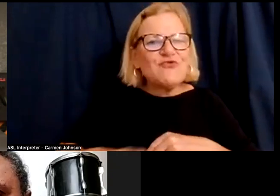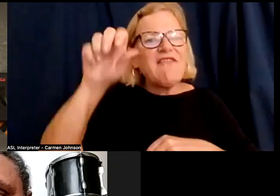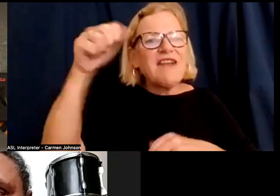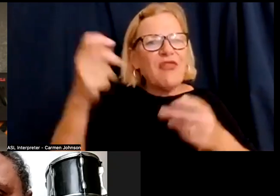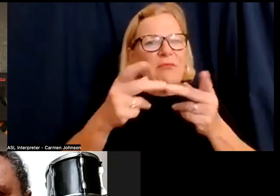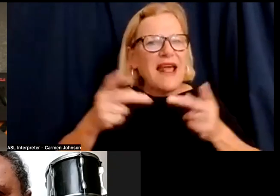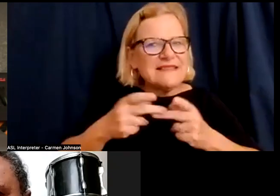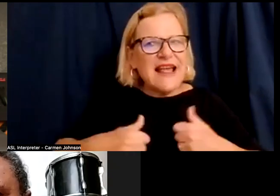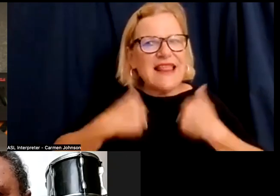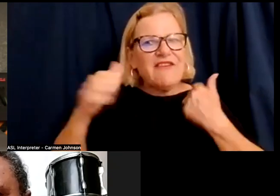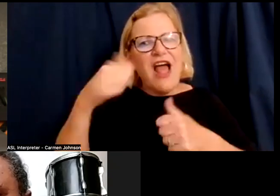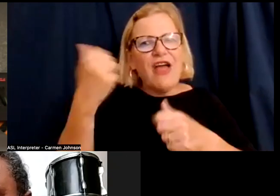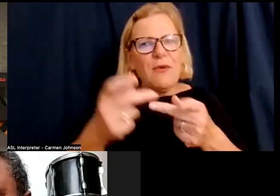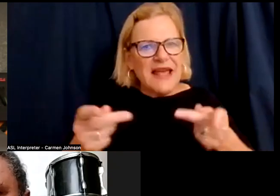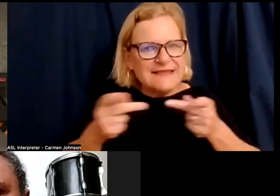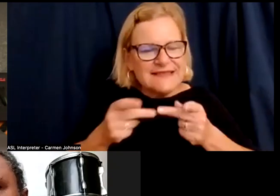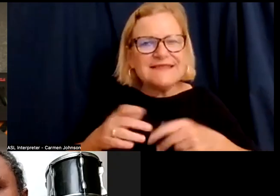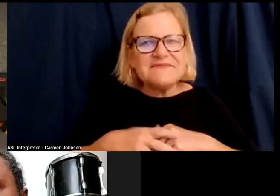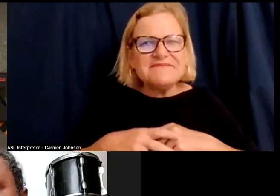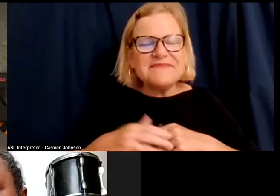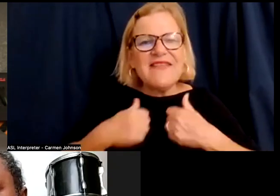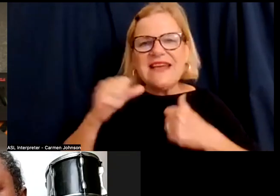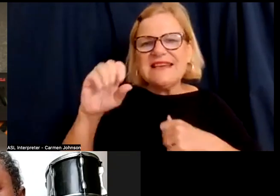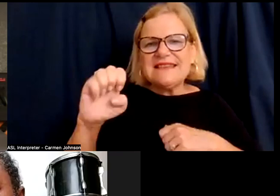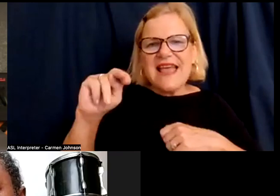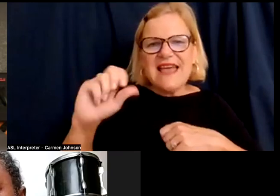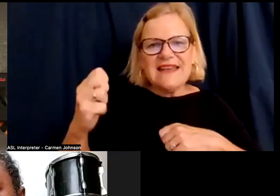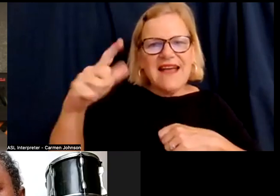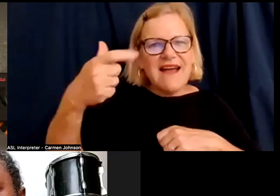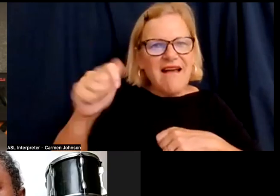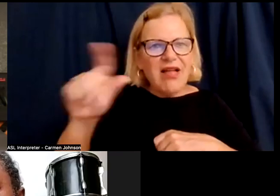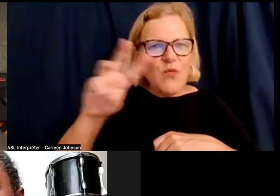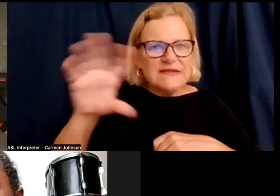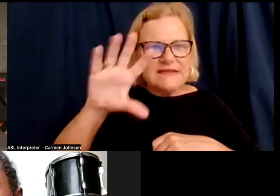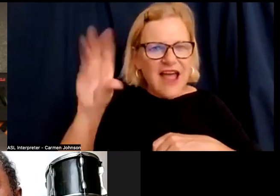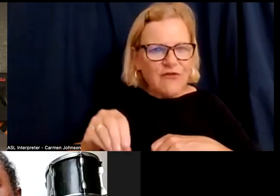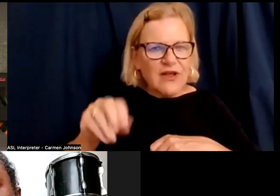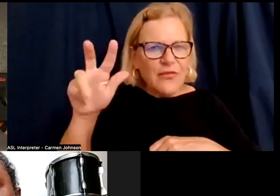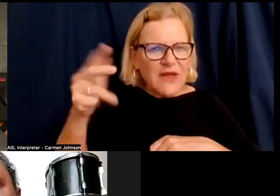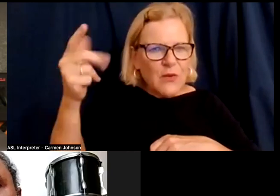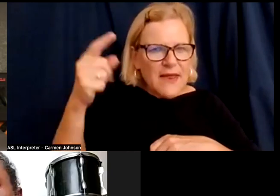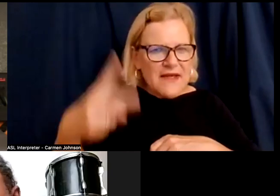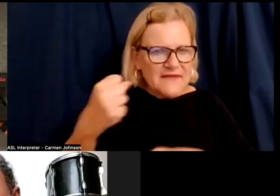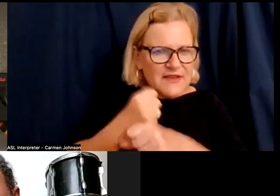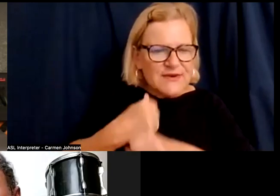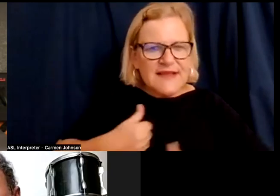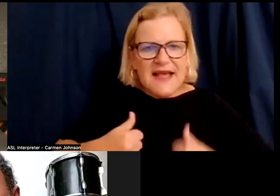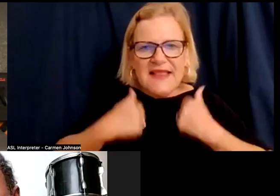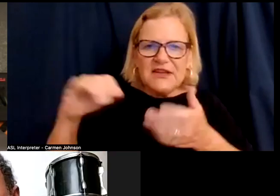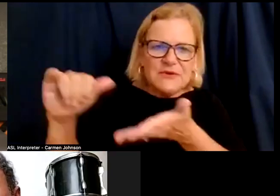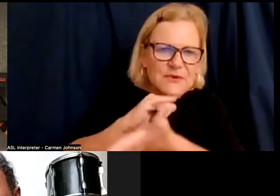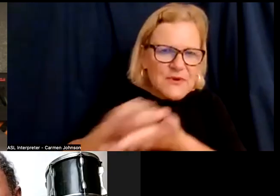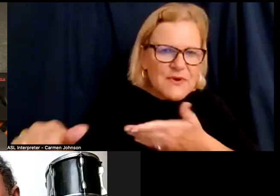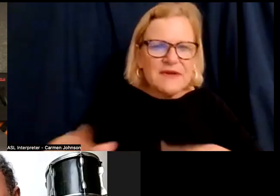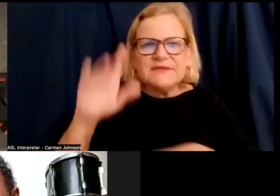places and lived in other places. I lived in Senegal, West Africa for 3.5 years, and I've lived in New York and